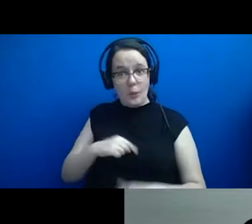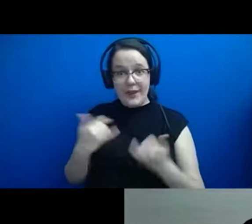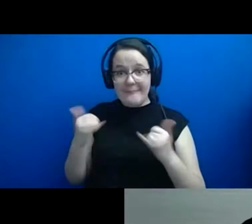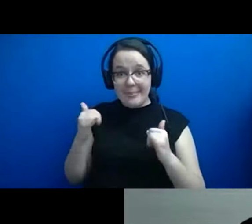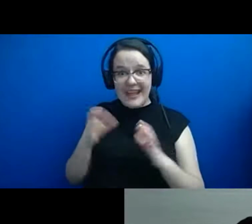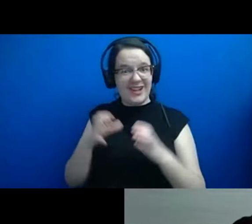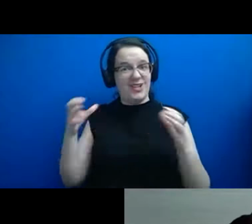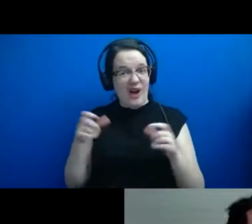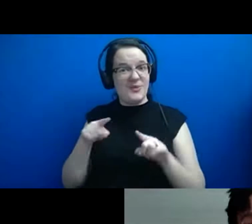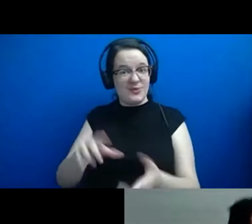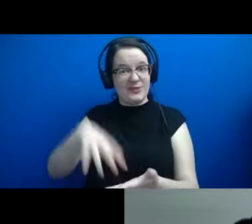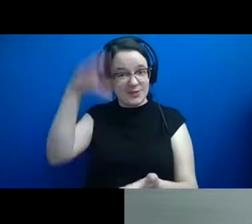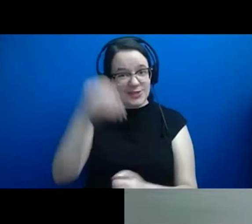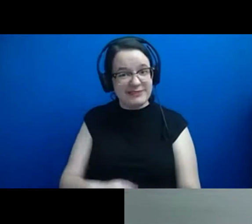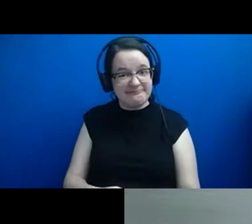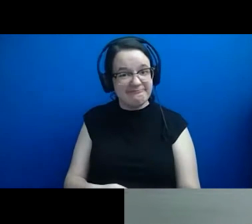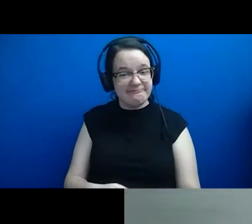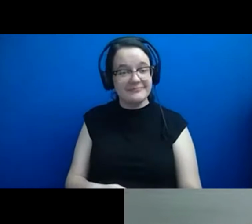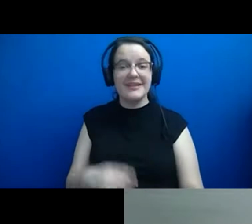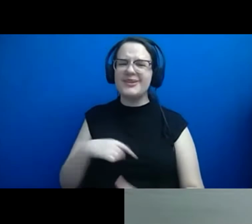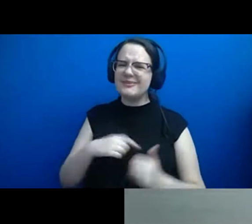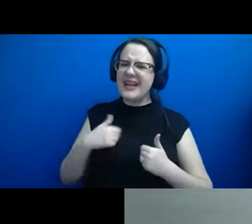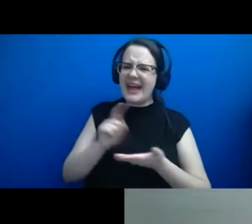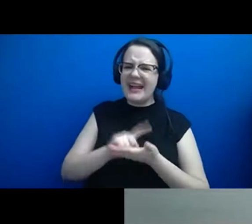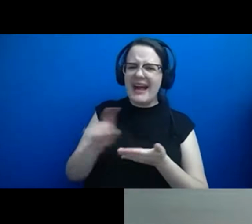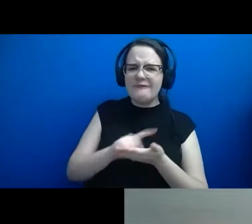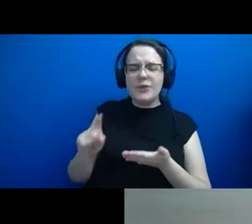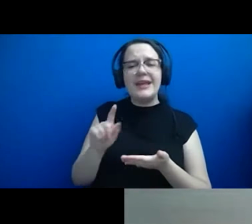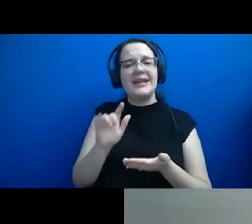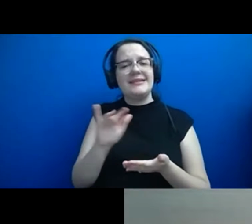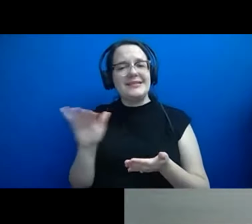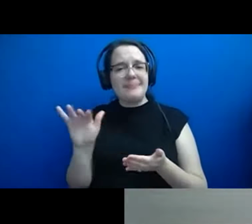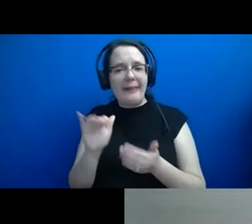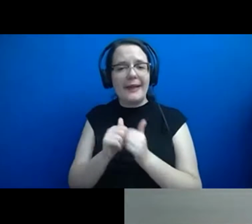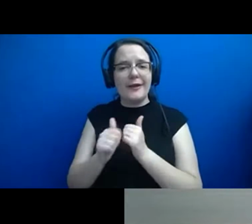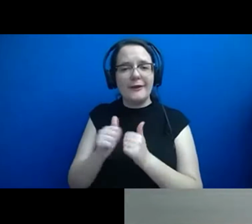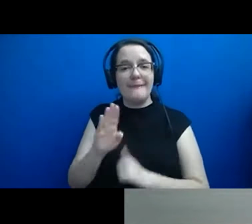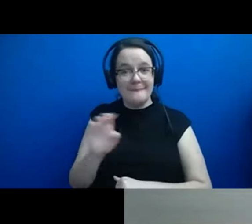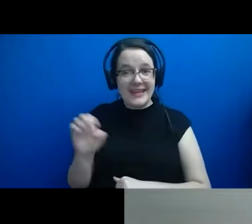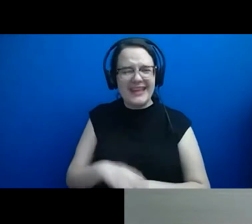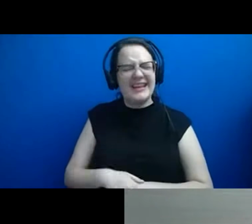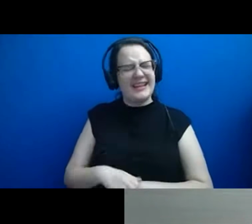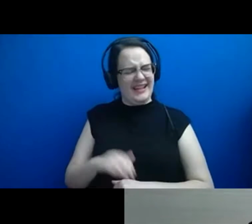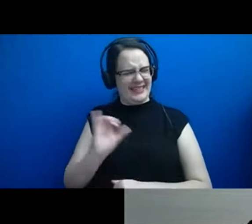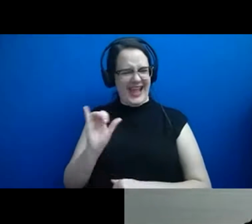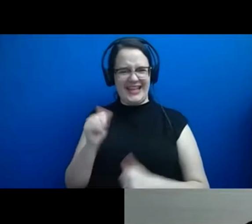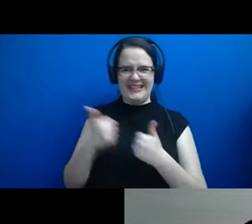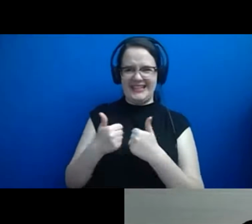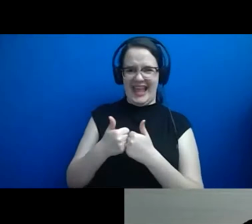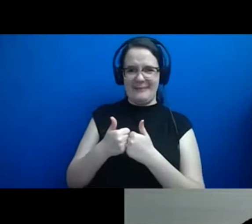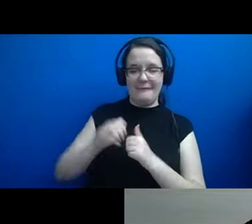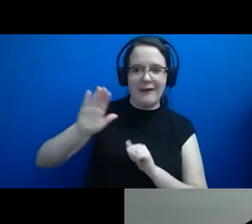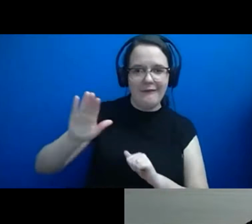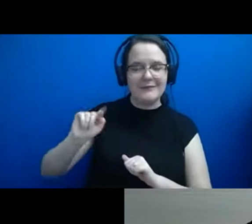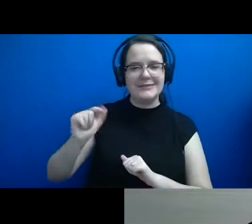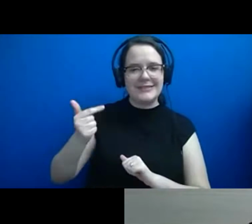learning. We had weekly spelling bees that were like games of tag, right? We had pop